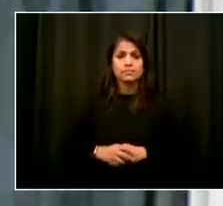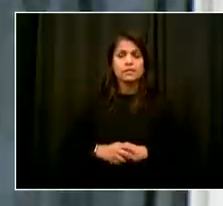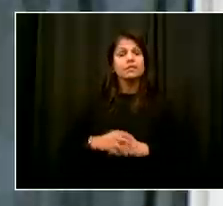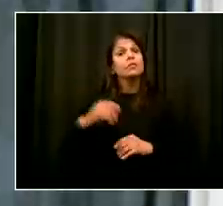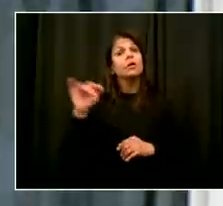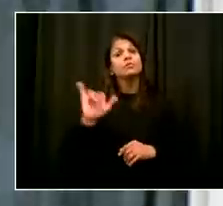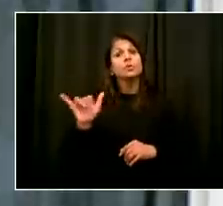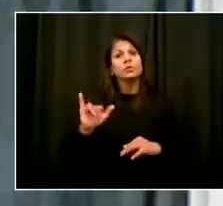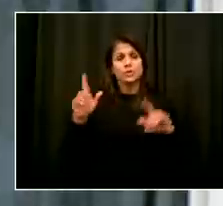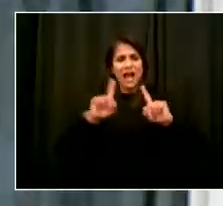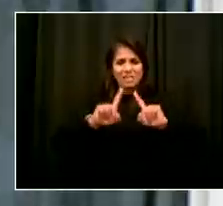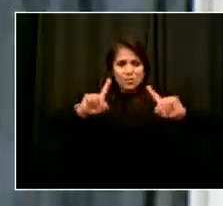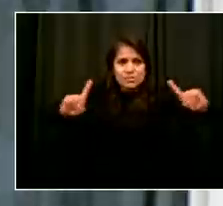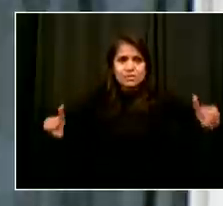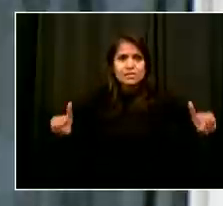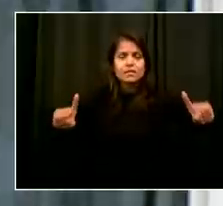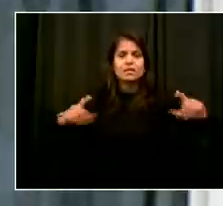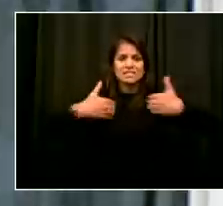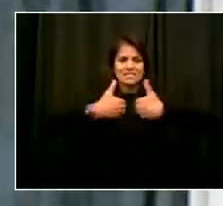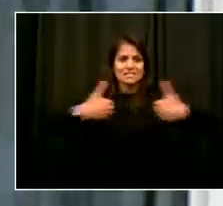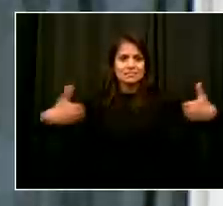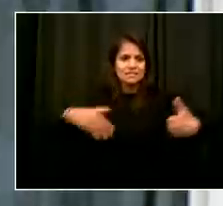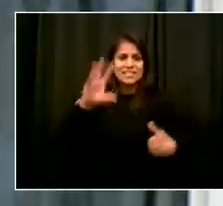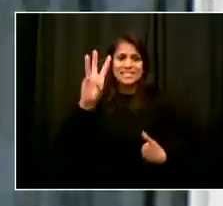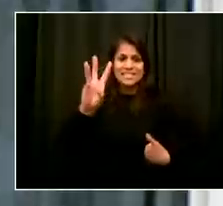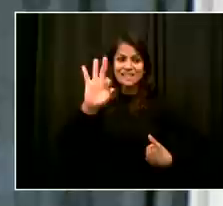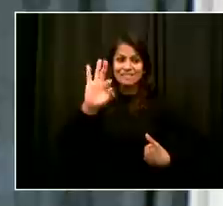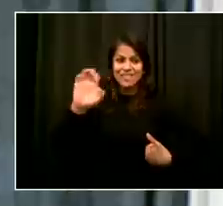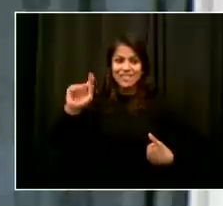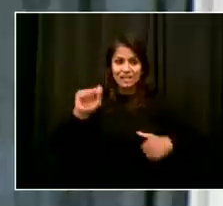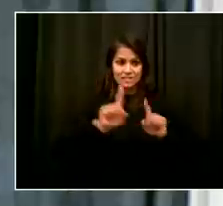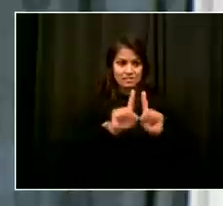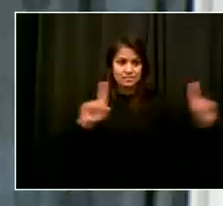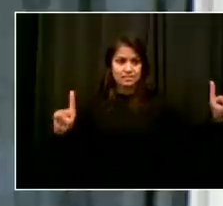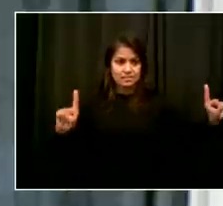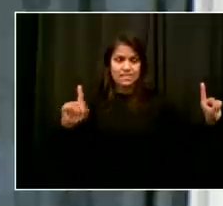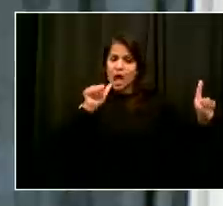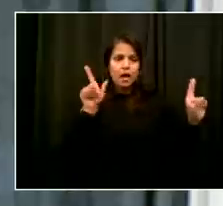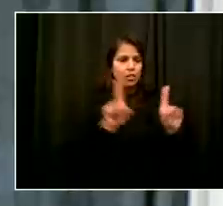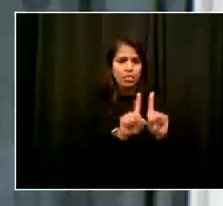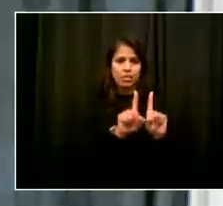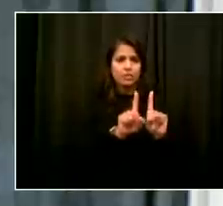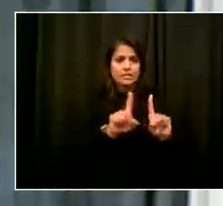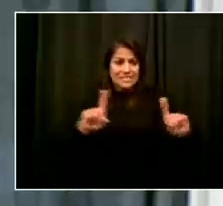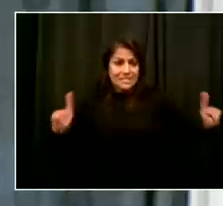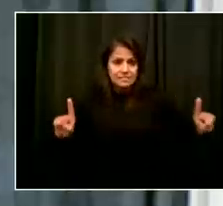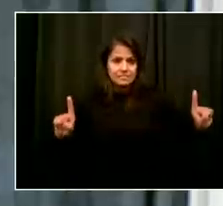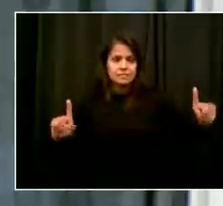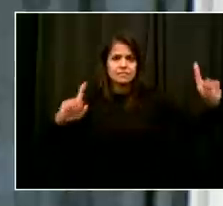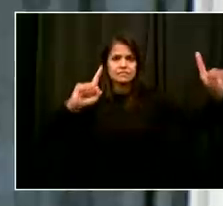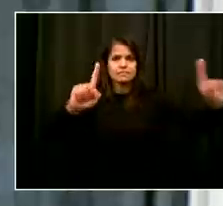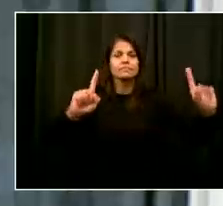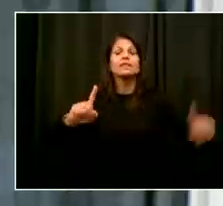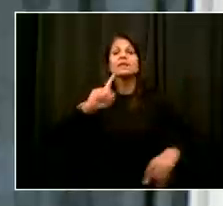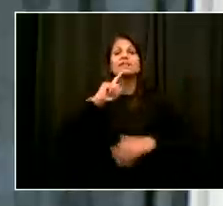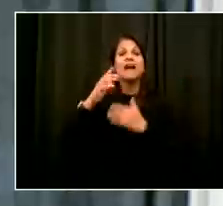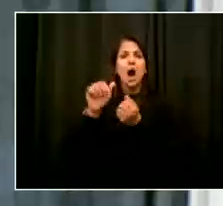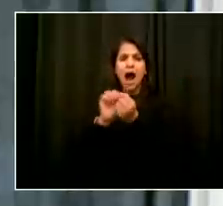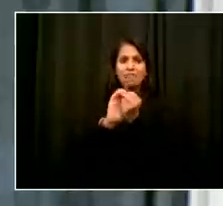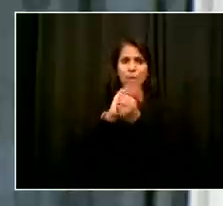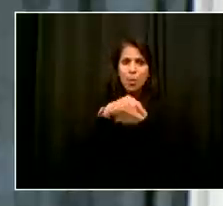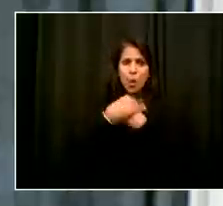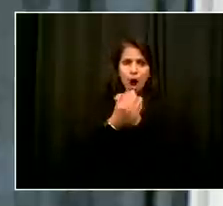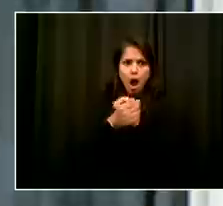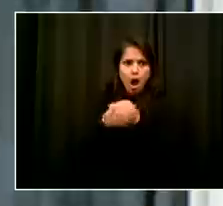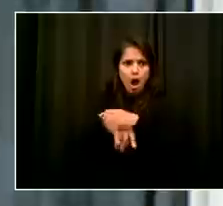good hand hygiene. And then most importantly, for people to stay home if they're not feeling well, because that is